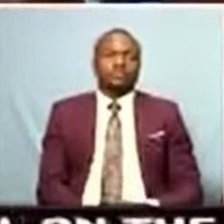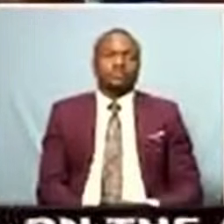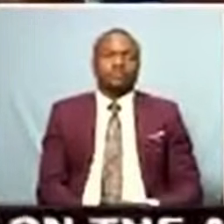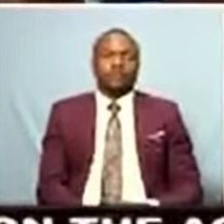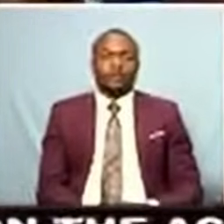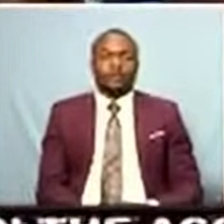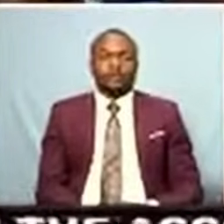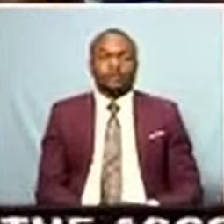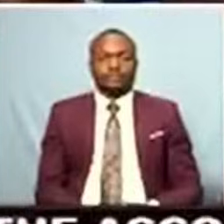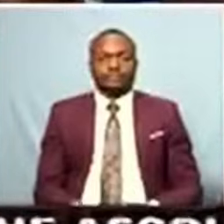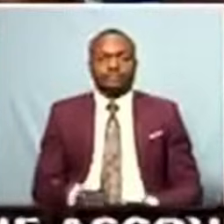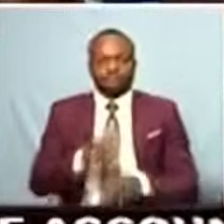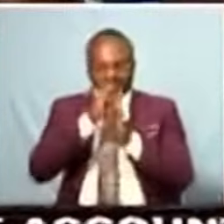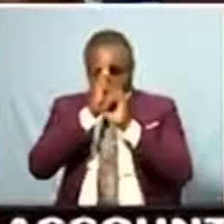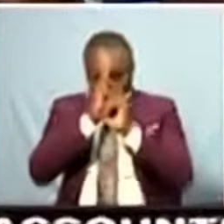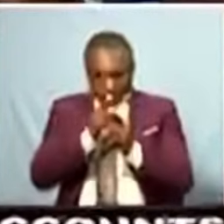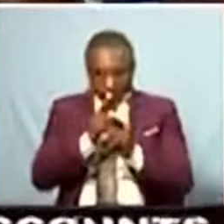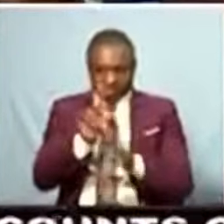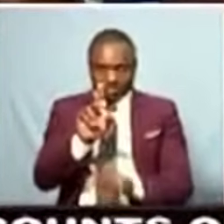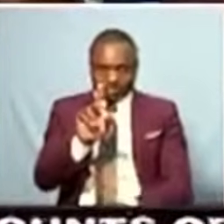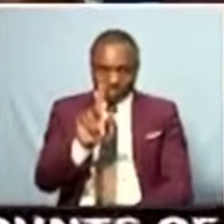Thank you. Honorable Daka.